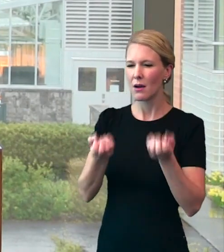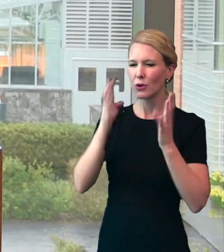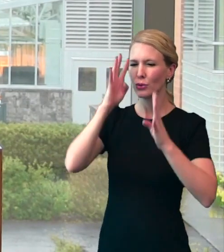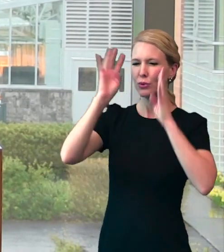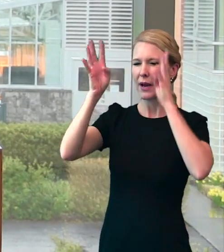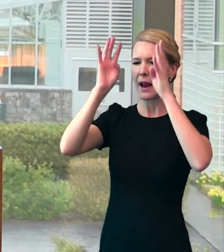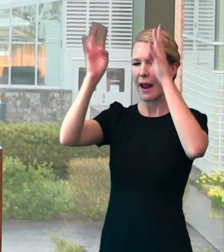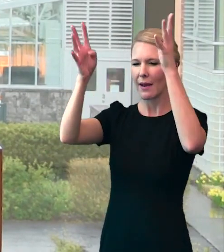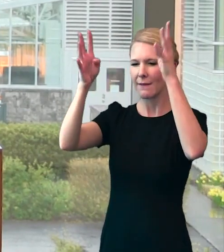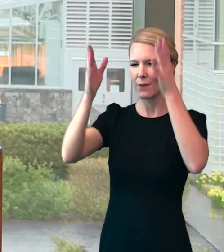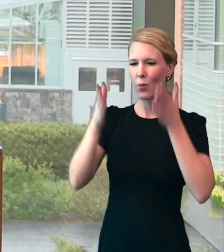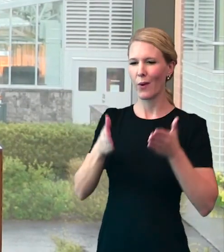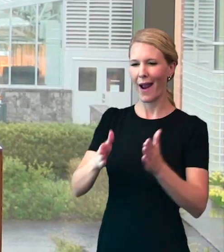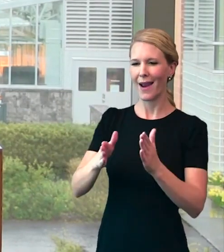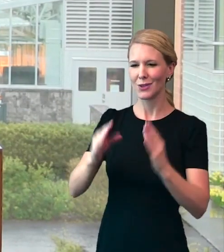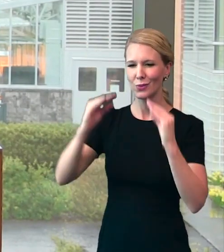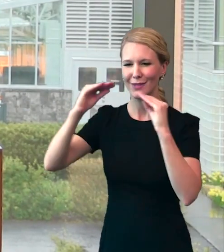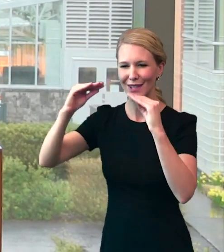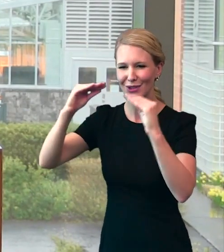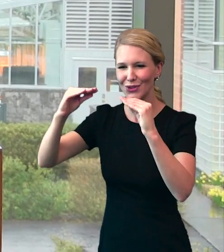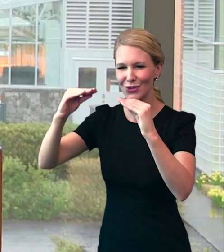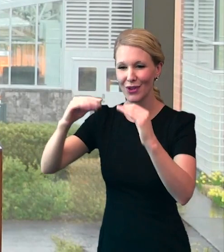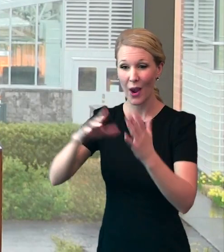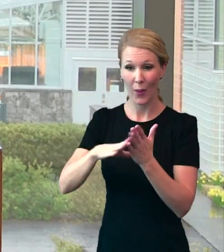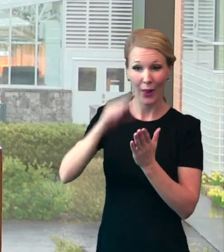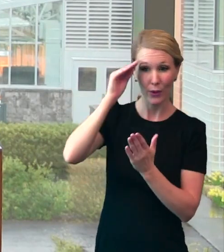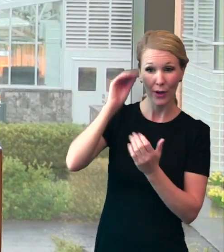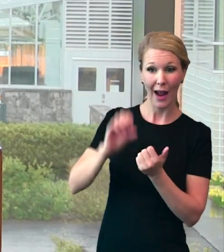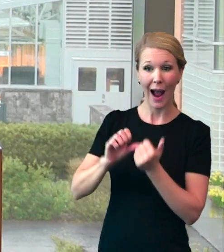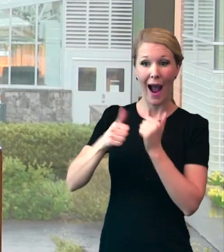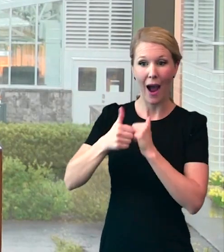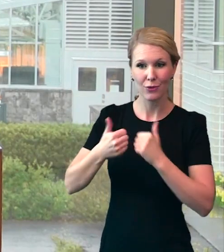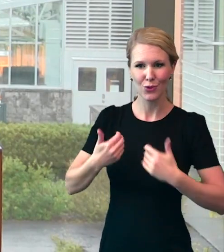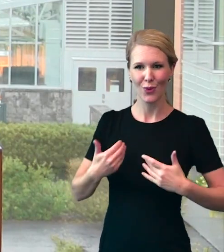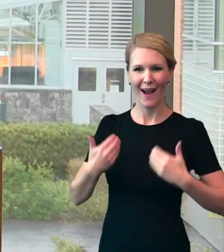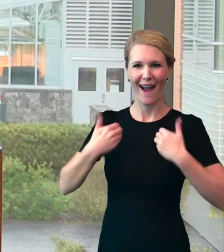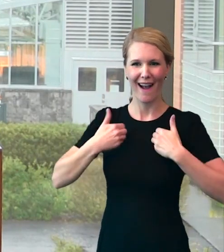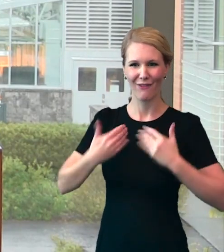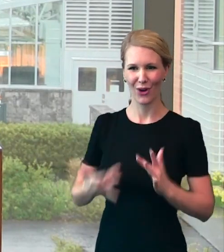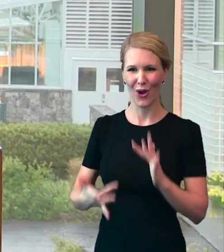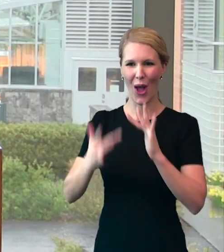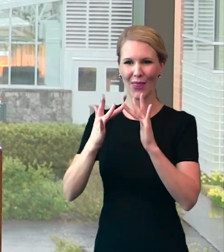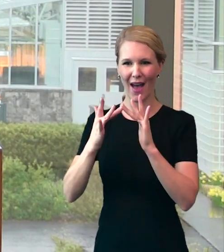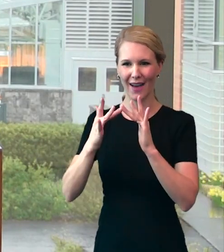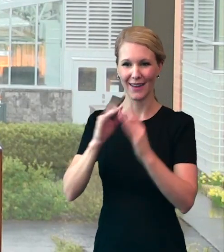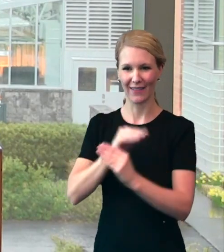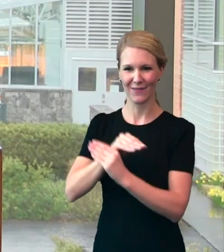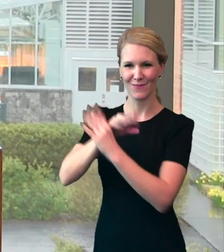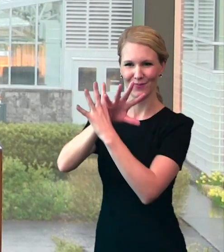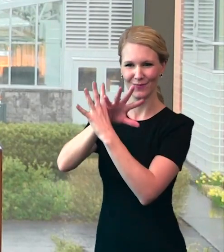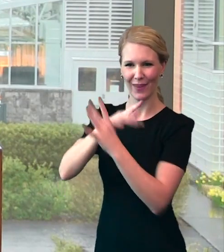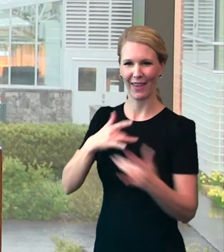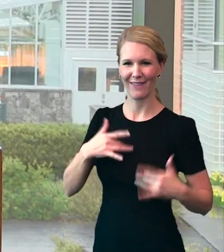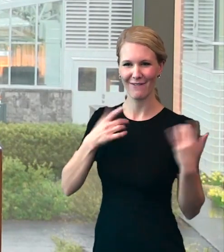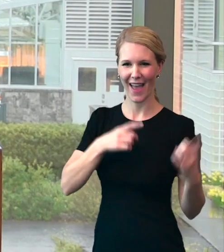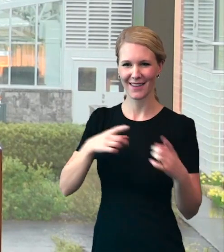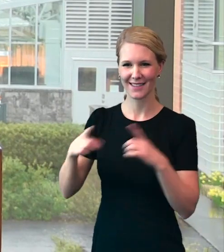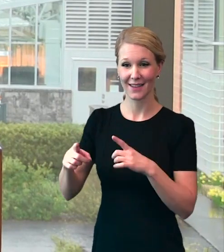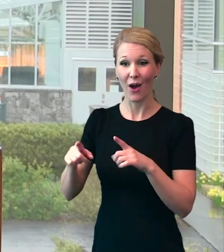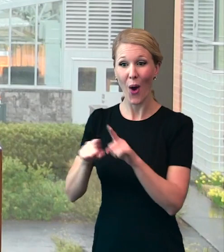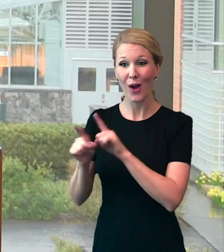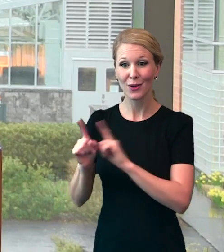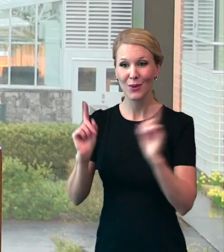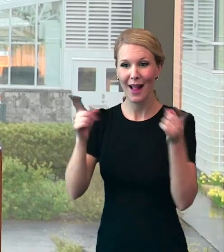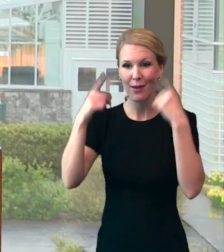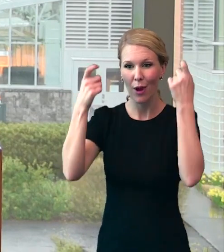our students. And we learned how to hold events and even celebrate virtually. Many things